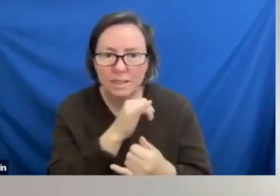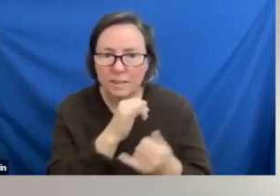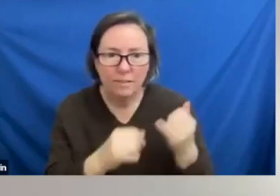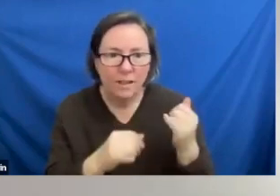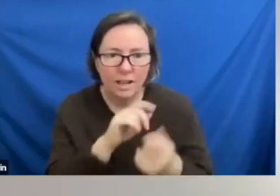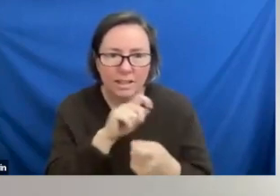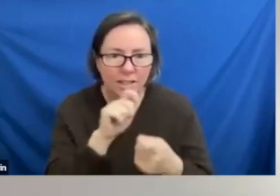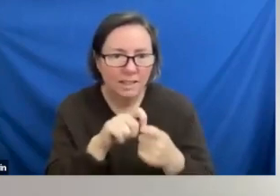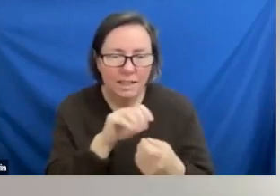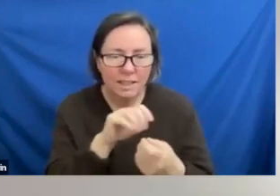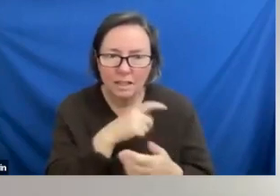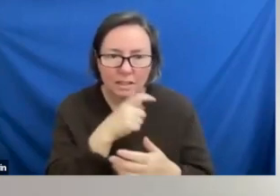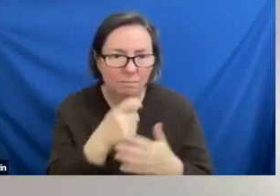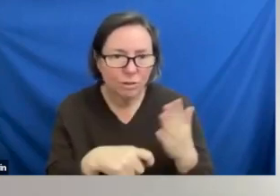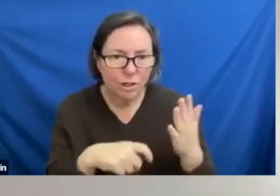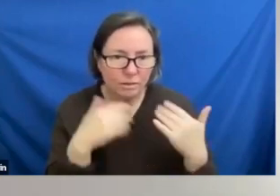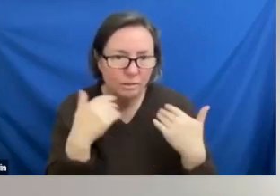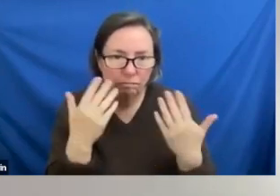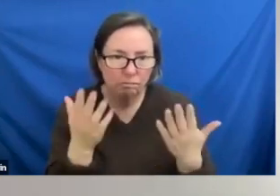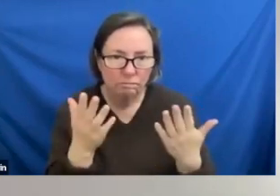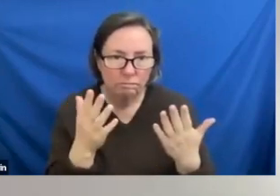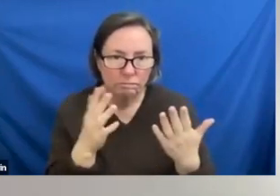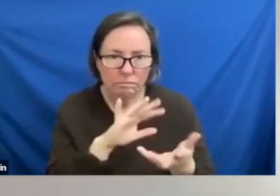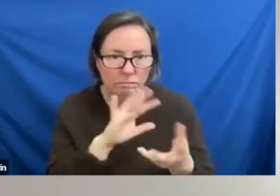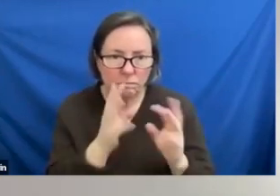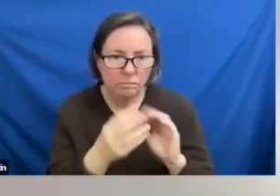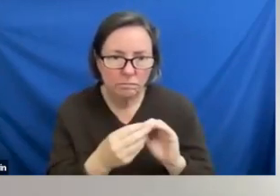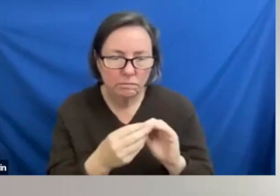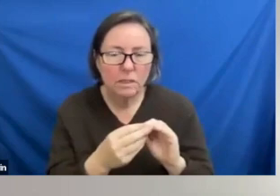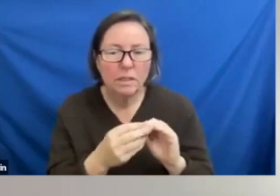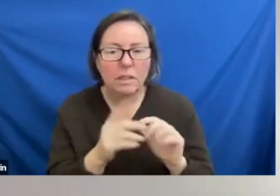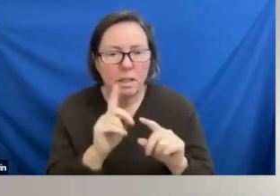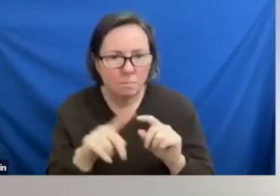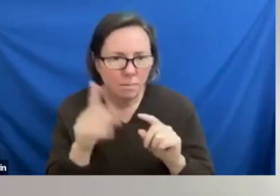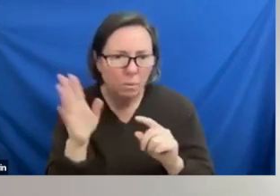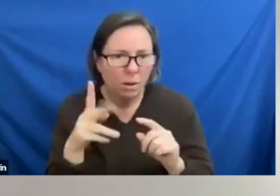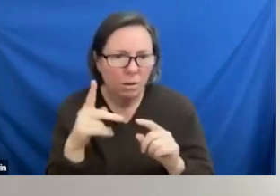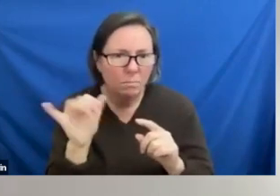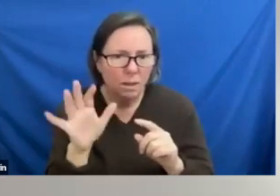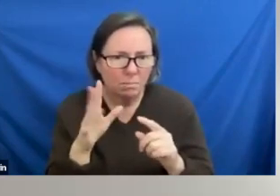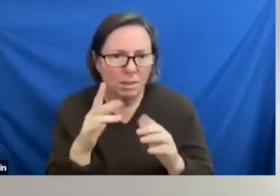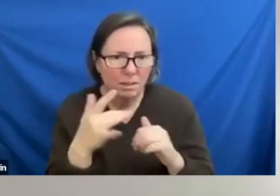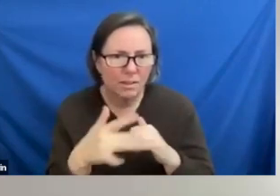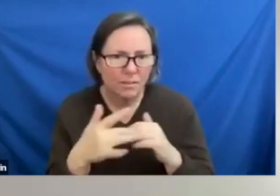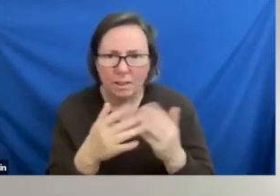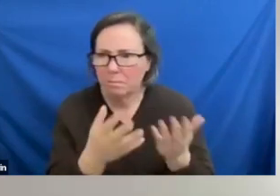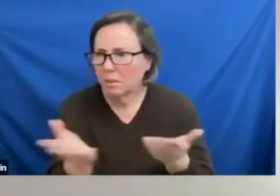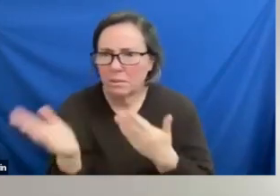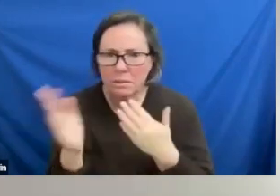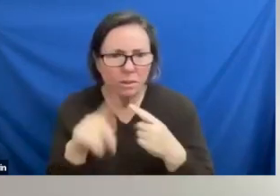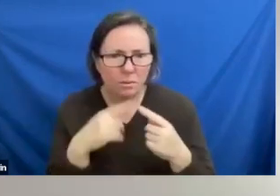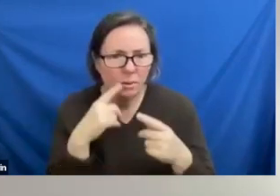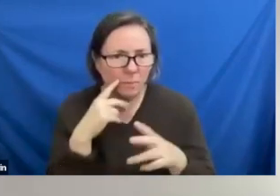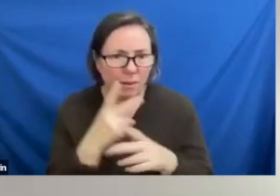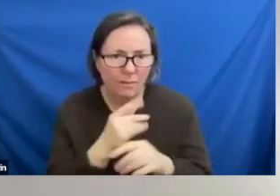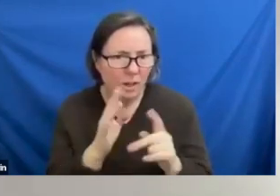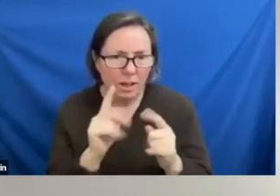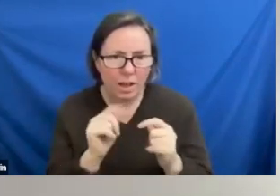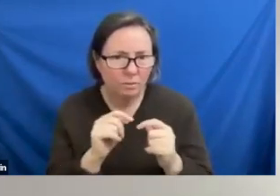on what that will be. That will be publicly available when we